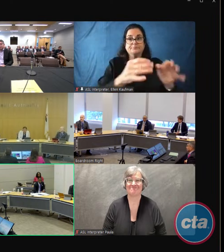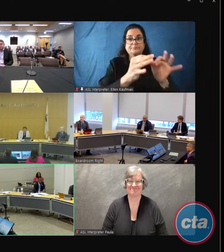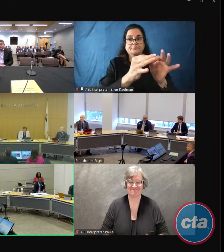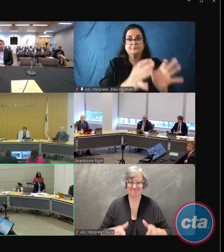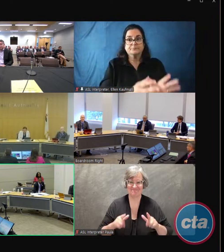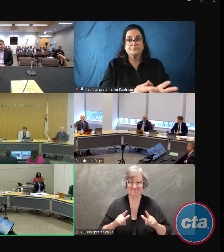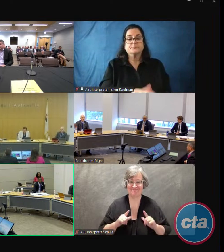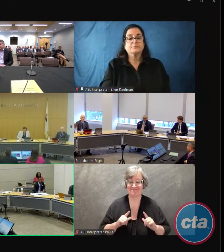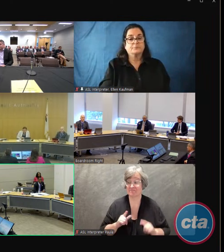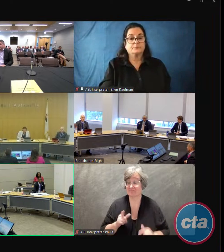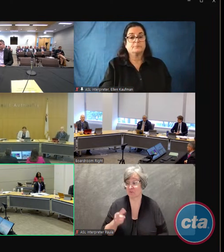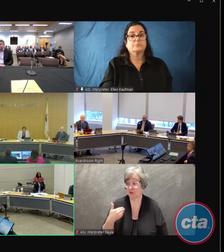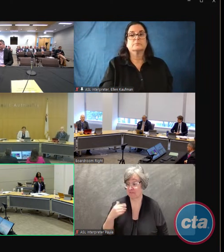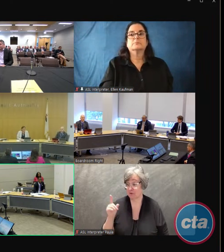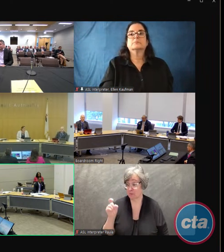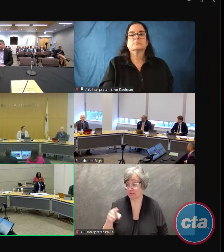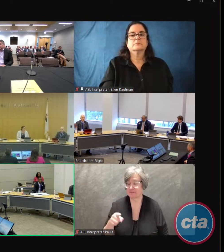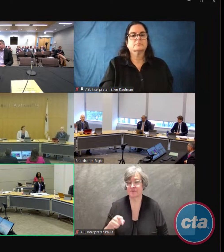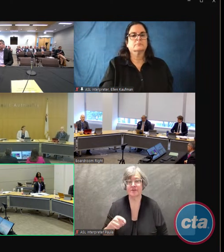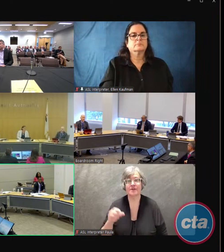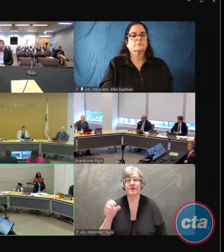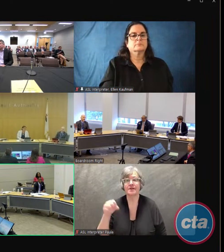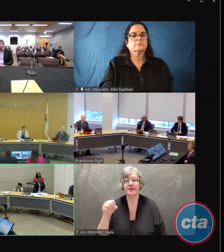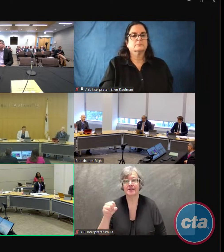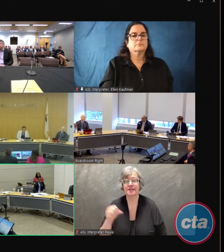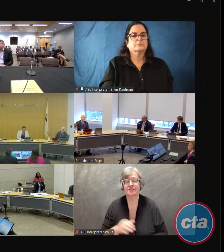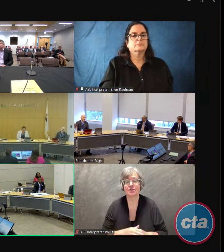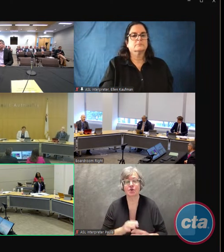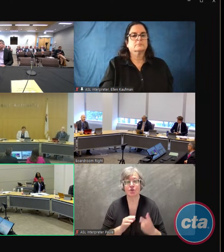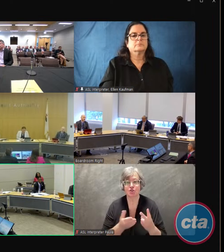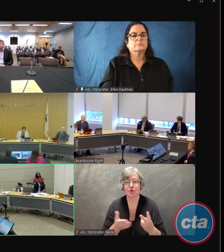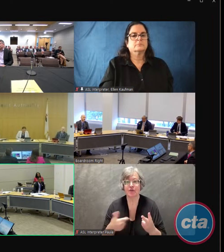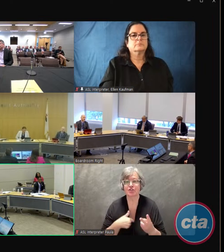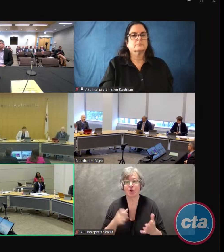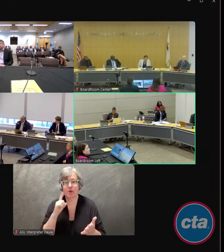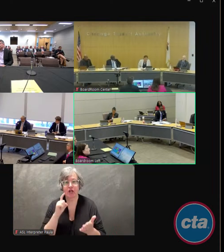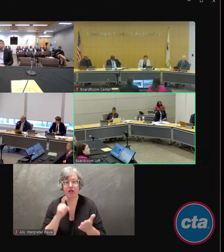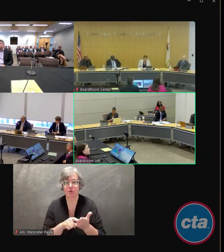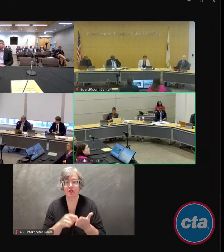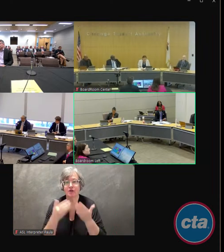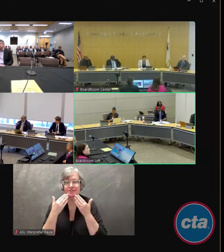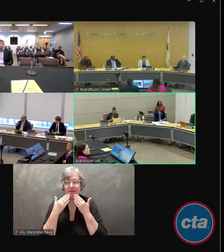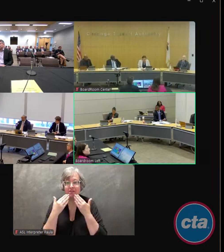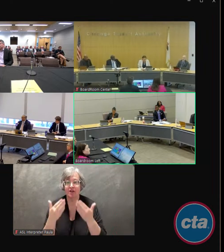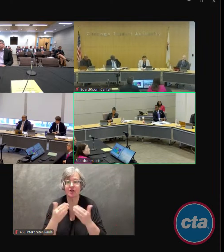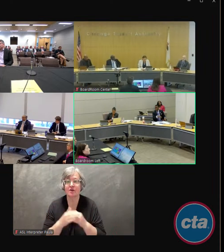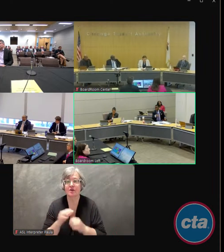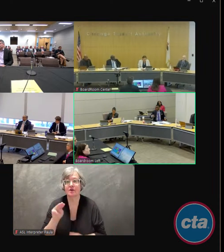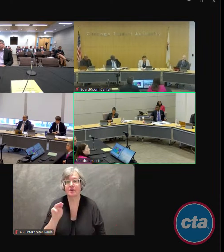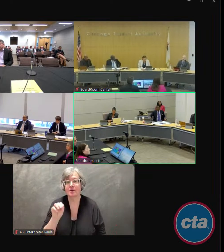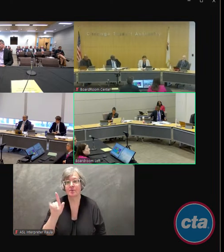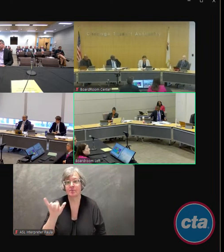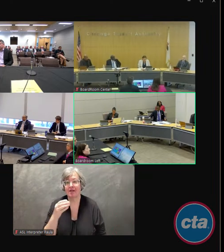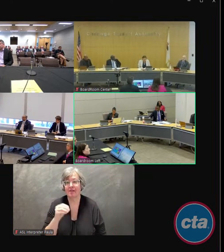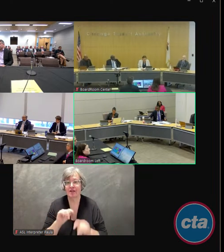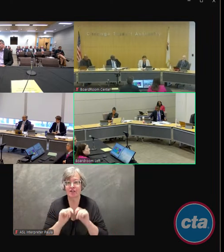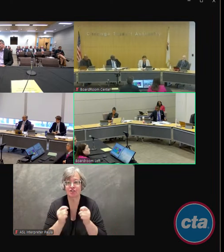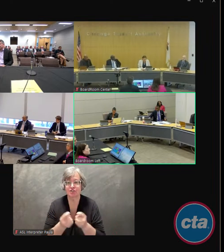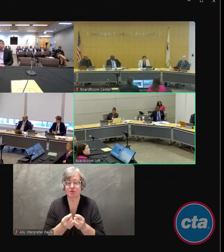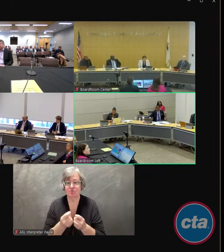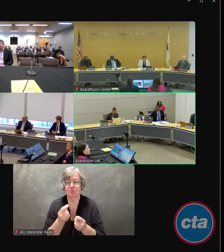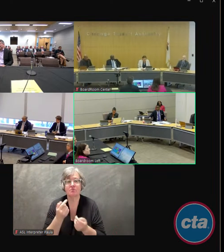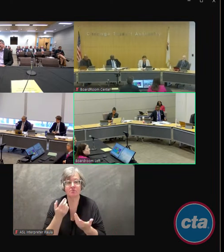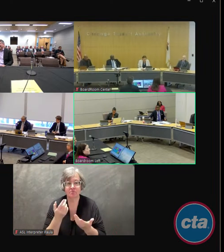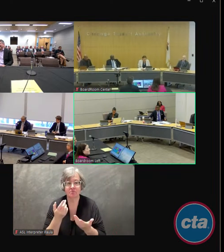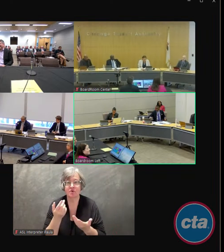Any other questions? Just a couple of things. One, I wanted to acknowledge and thank Molly and the team for bringing